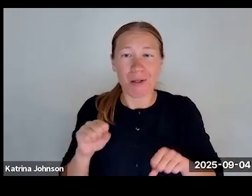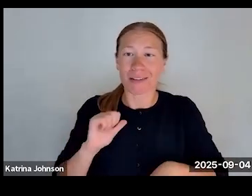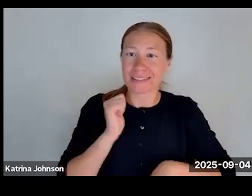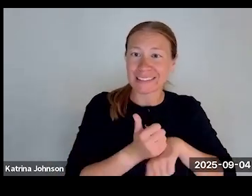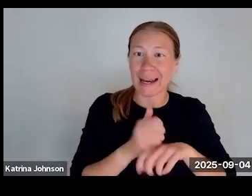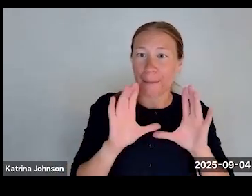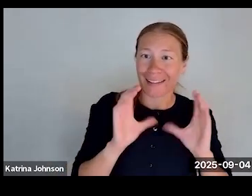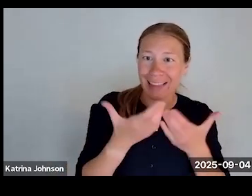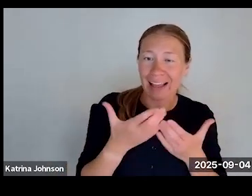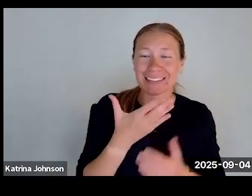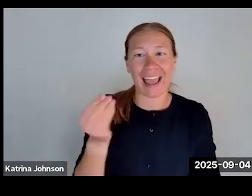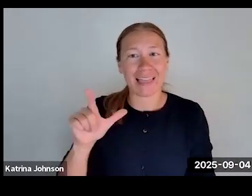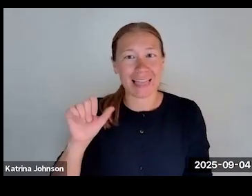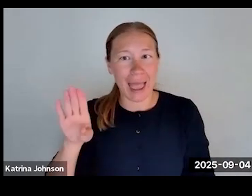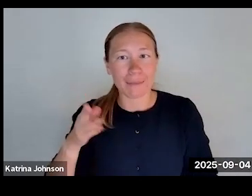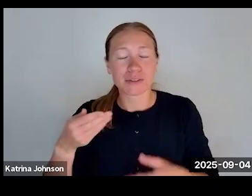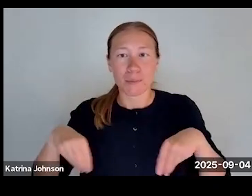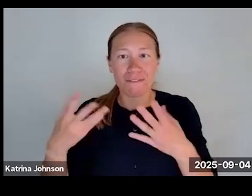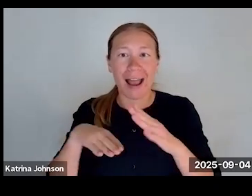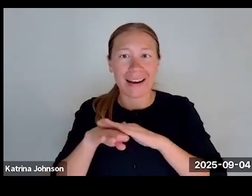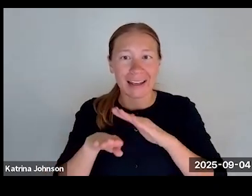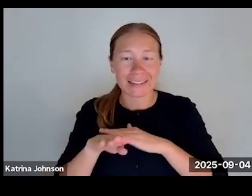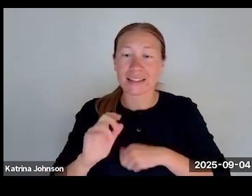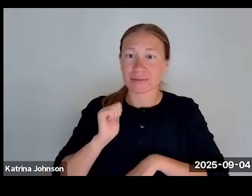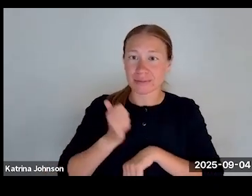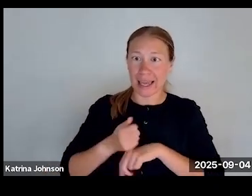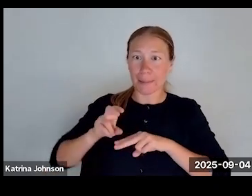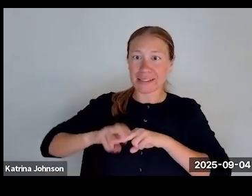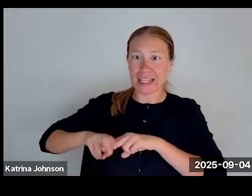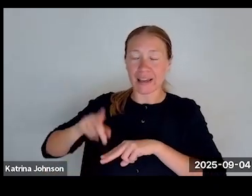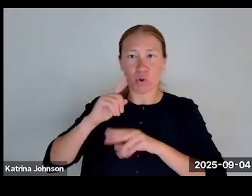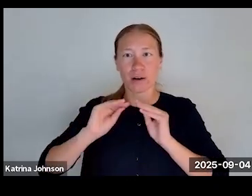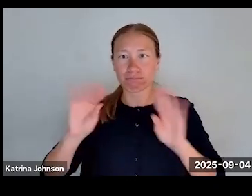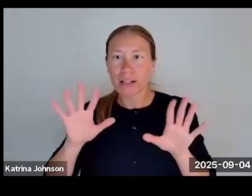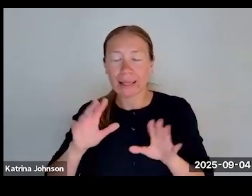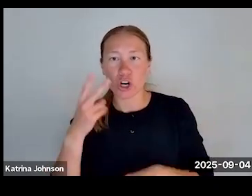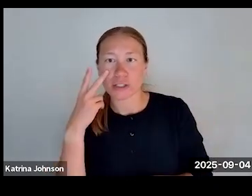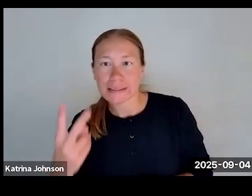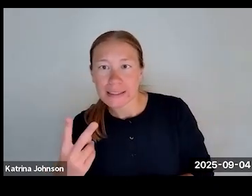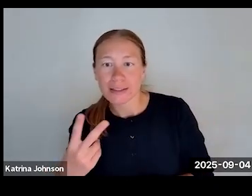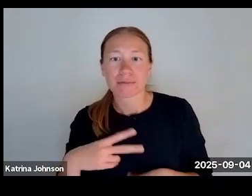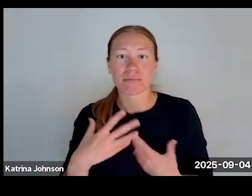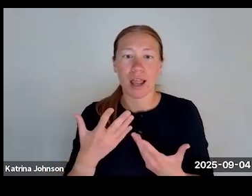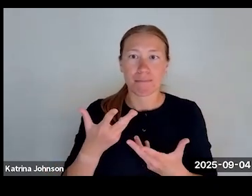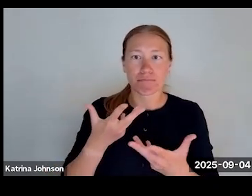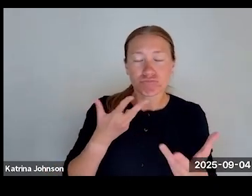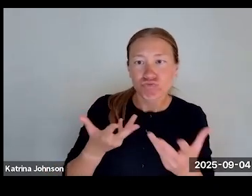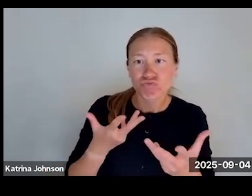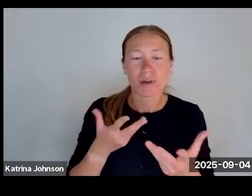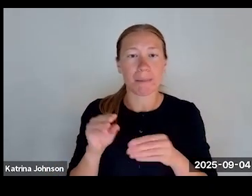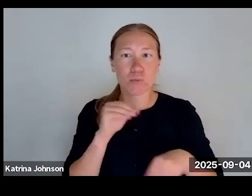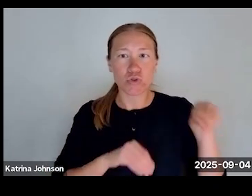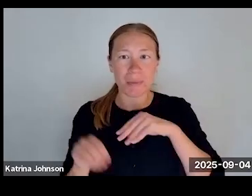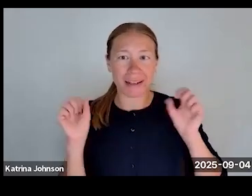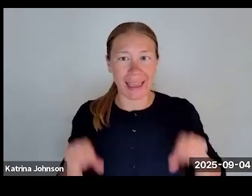labs that provide access. Arrange seating for unobstructed sight lines and participation, as well as movement. Ensure space